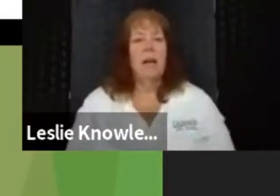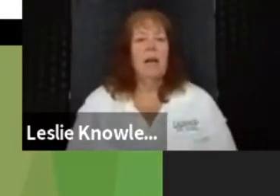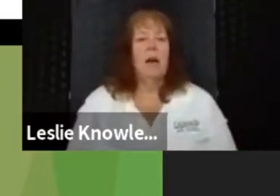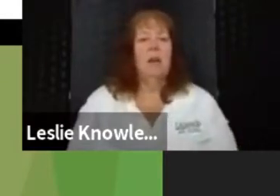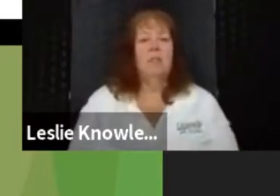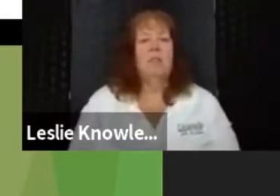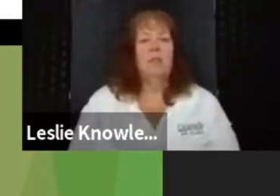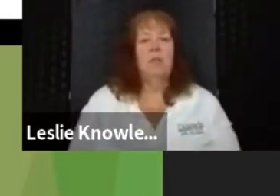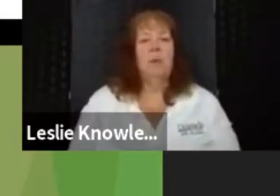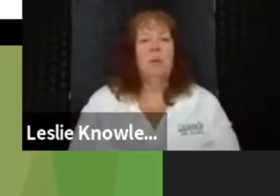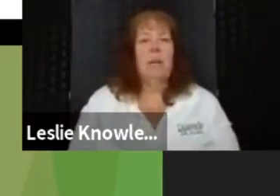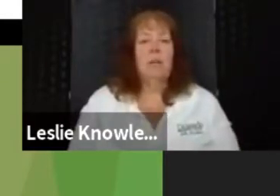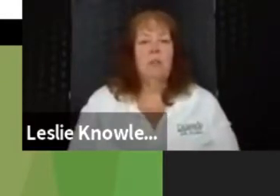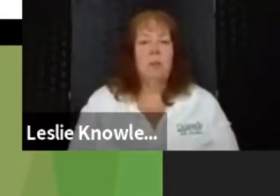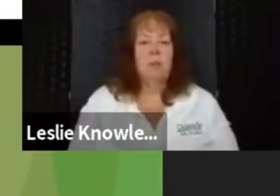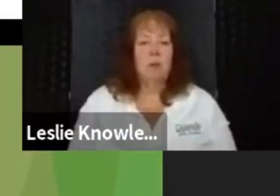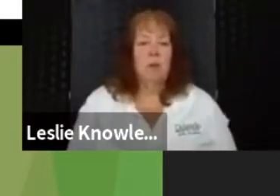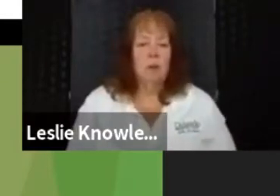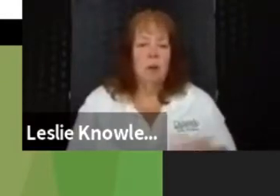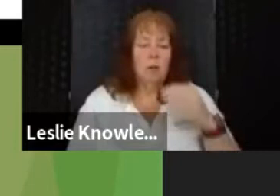CACASLI, Center for